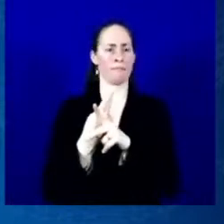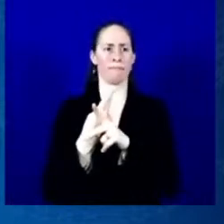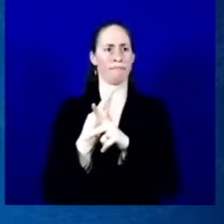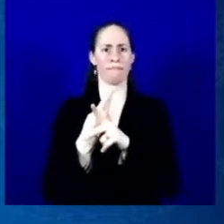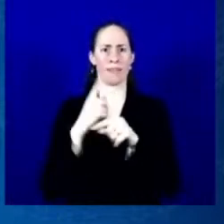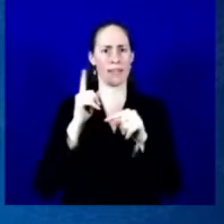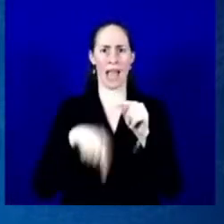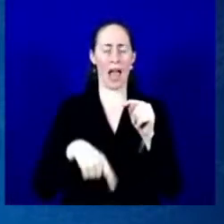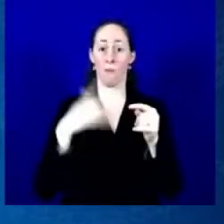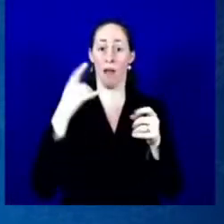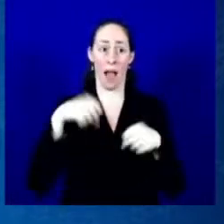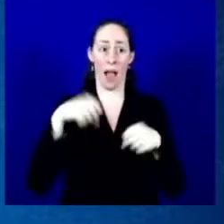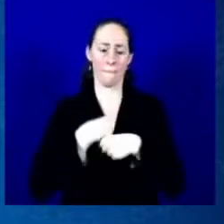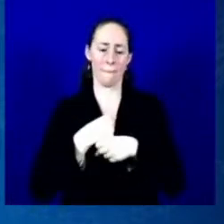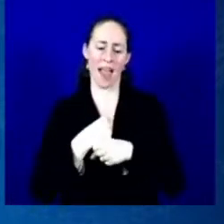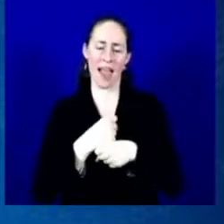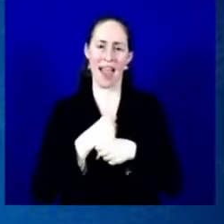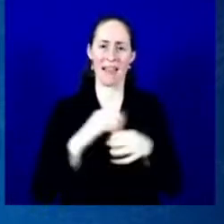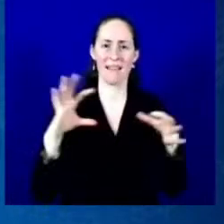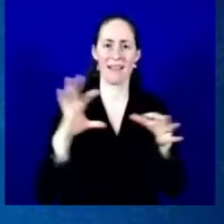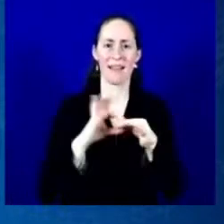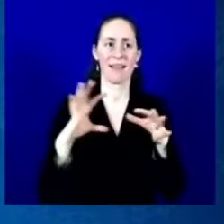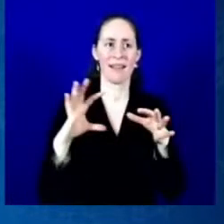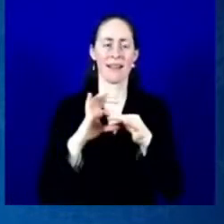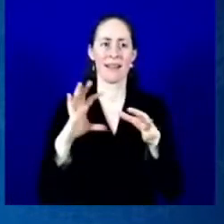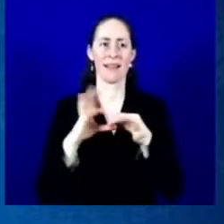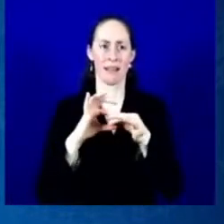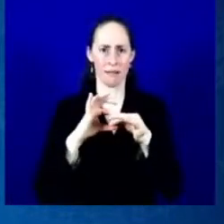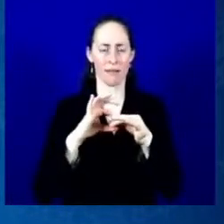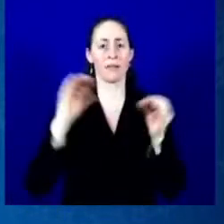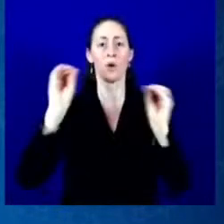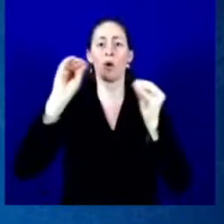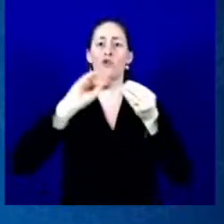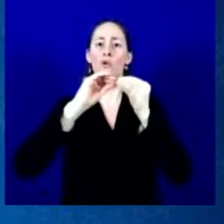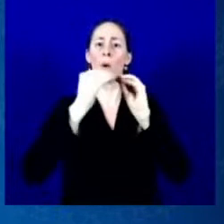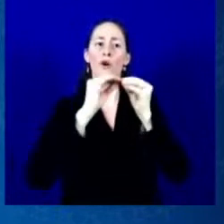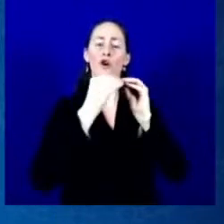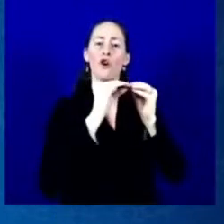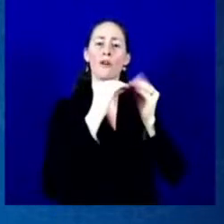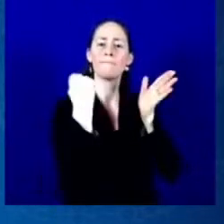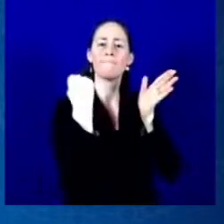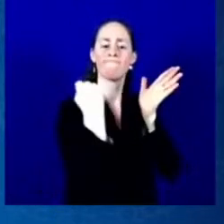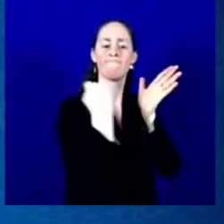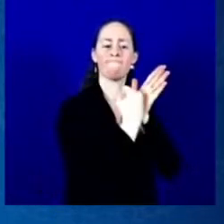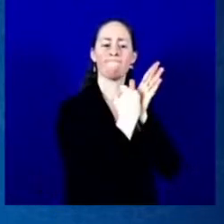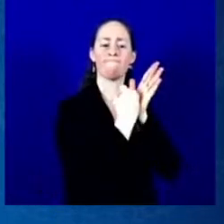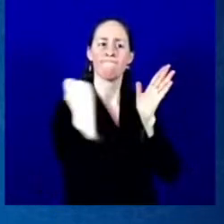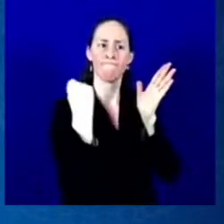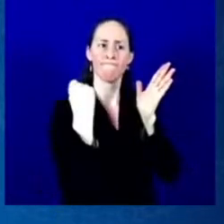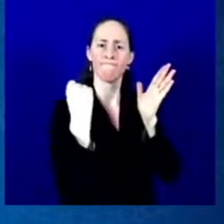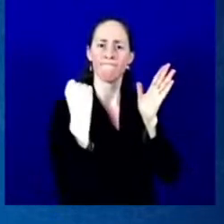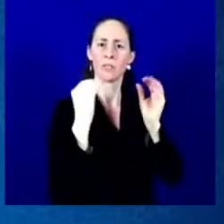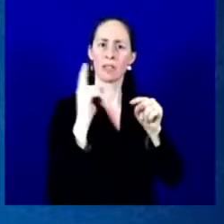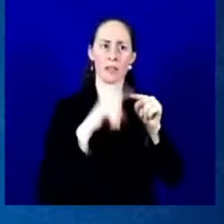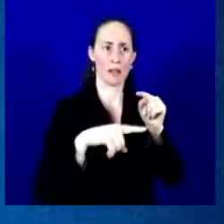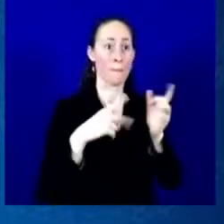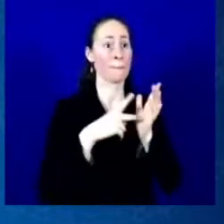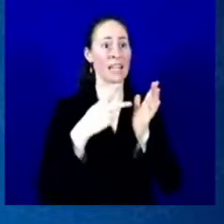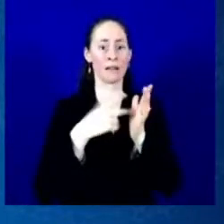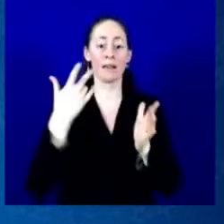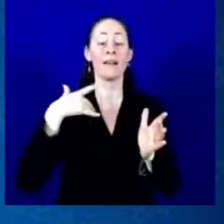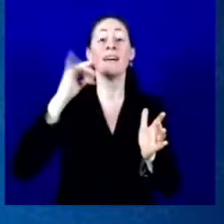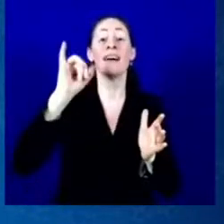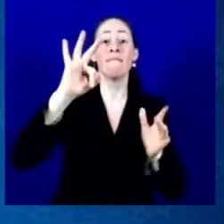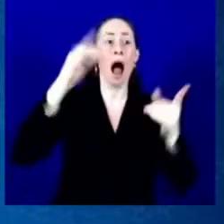numbers, so they show up at crime scenes and they can't be traced. The buyers of these ghost